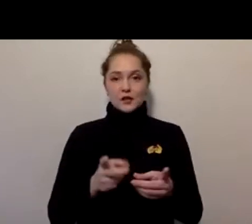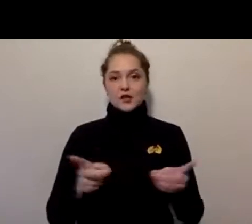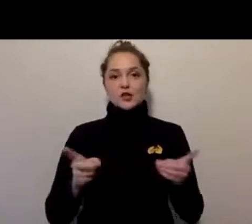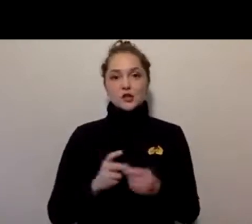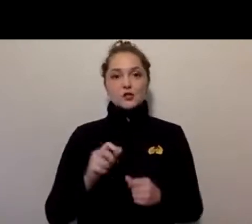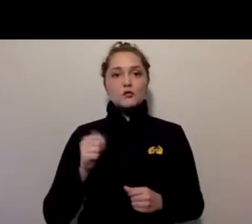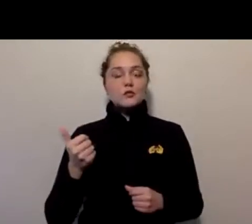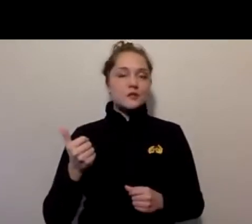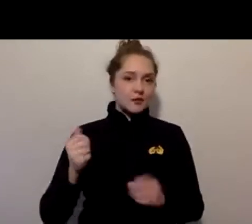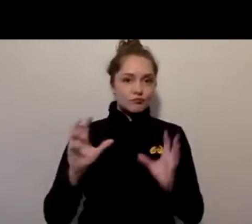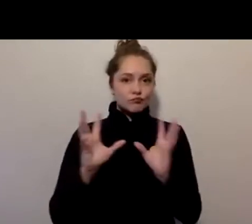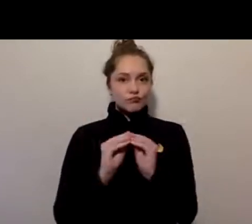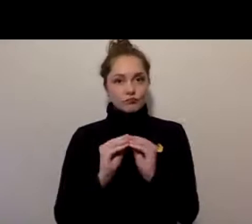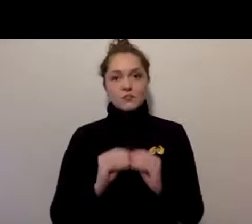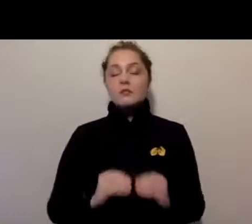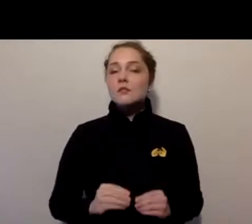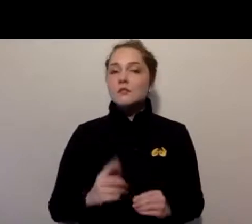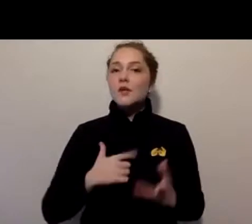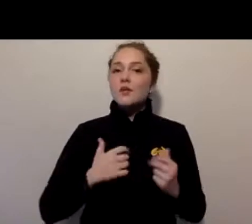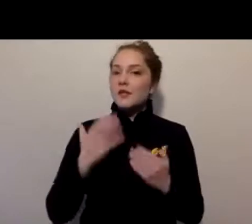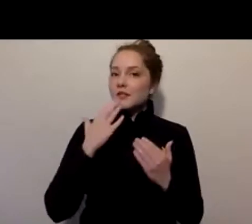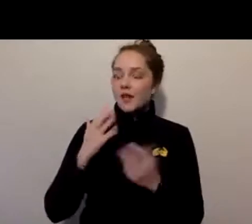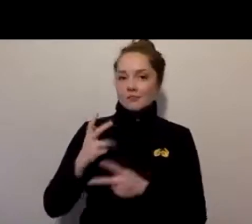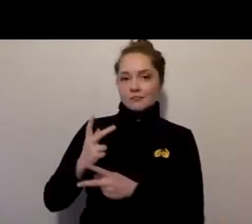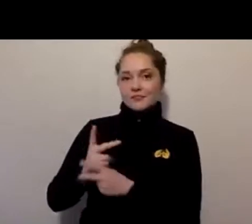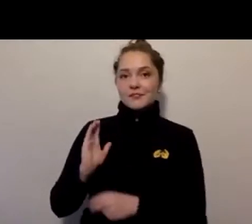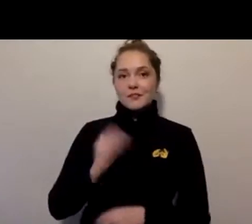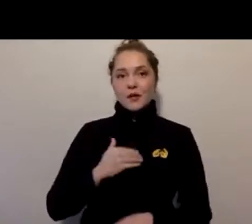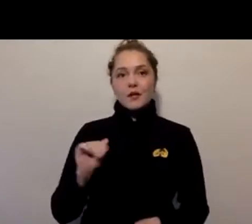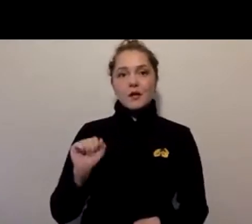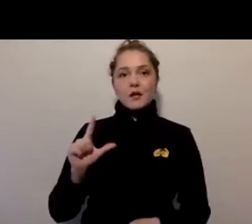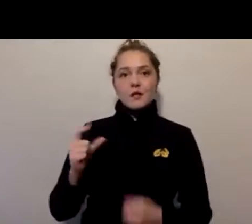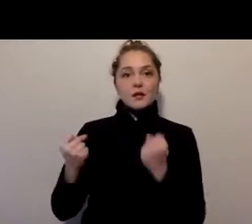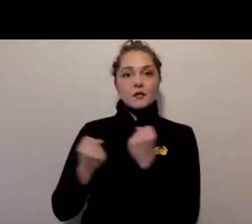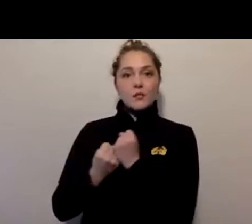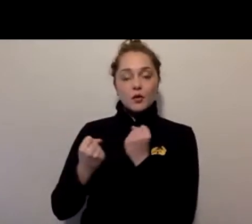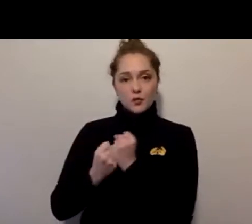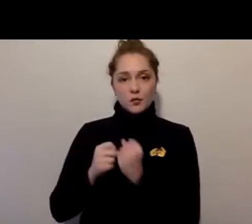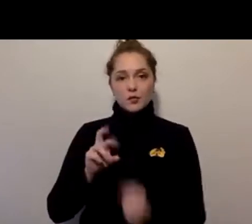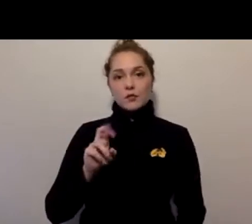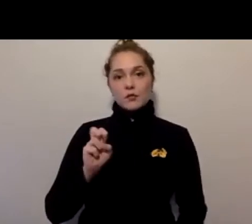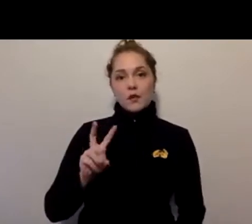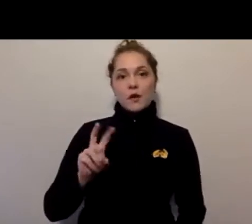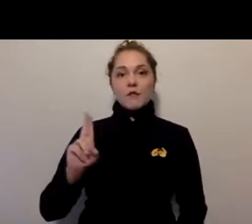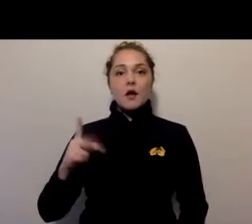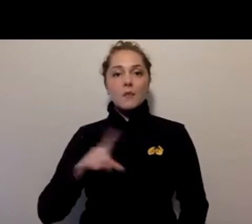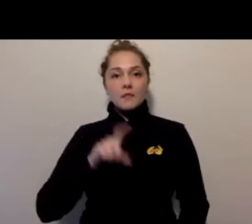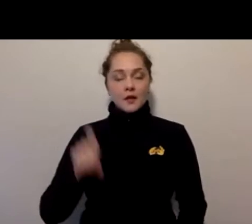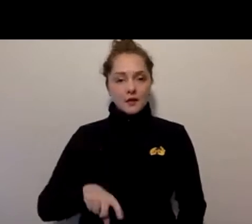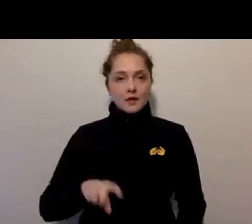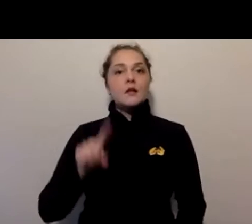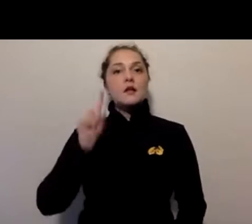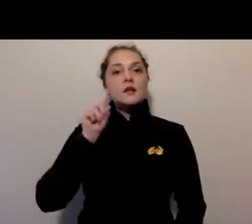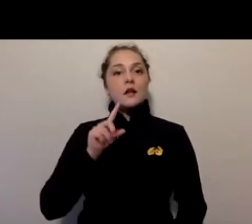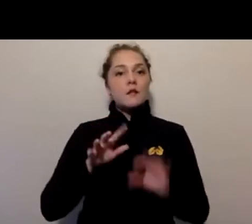And also want to thank Little Housekeeping, our ASL sponsors, Rev Up Texas, Deaf Interpreter Services, and Nicola